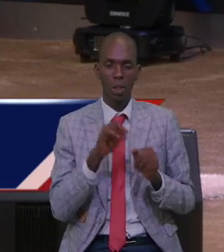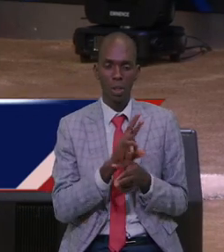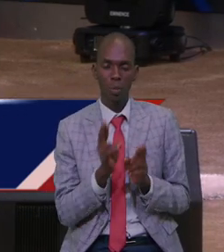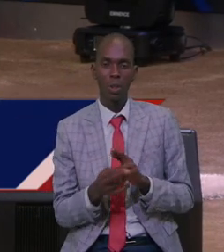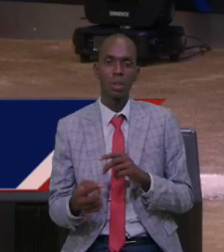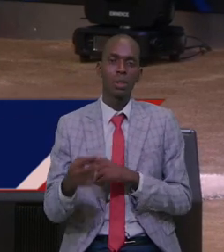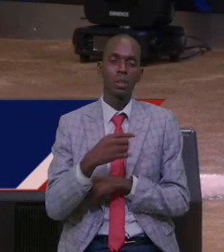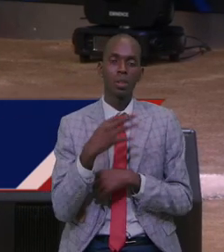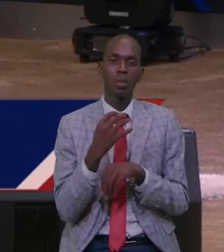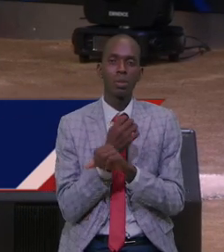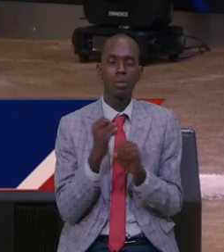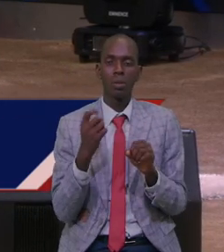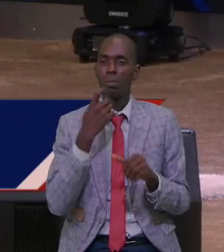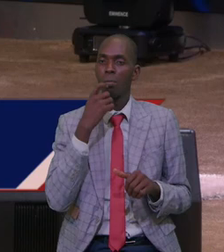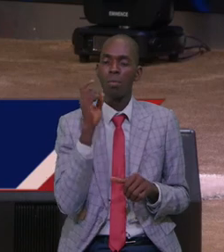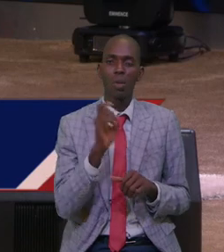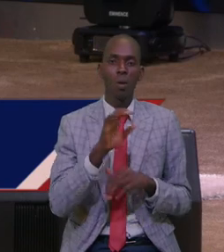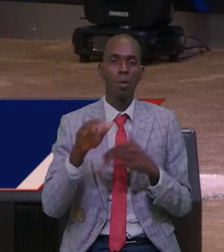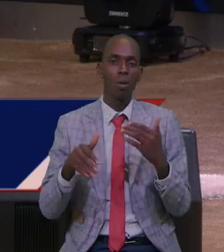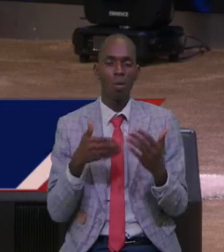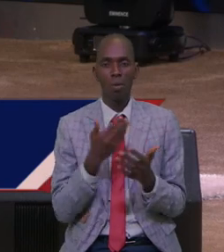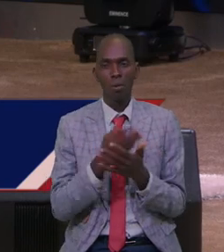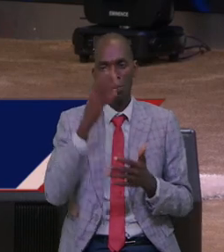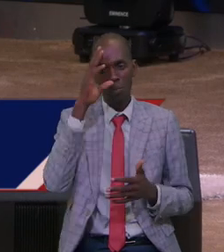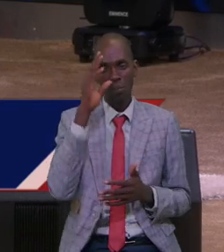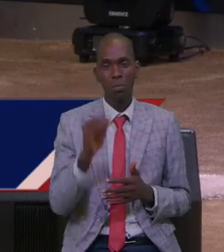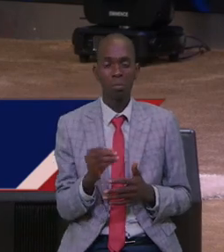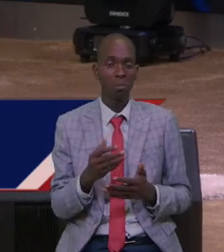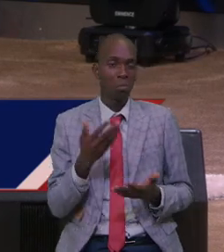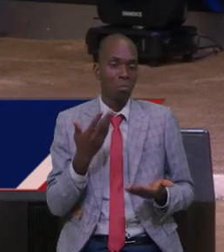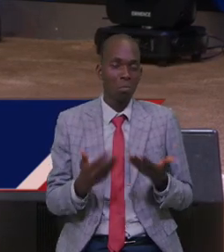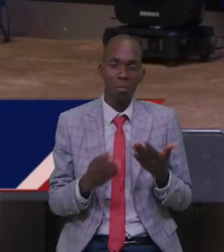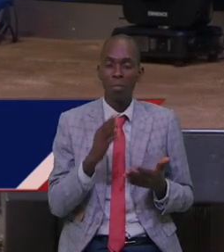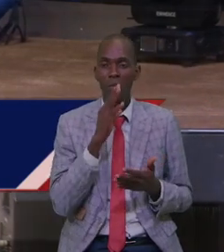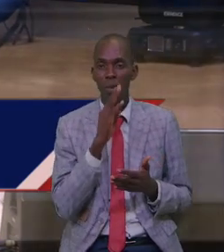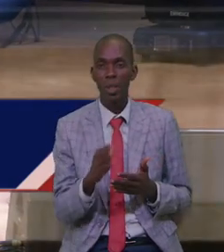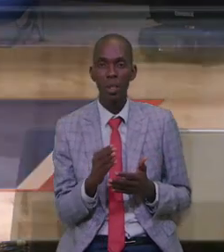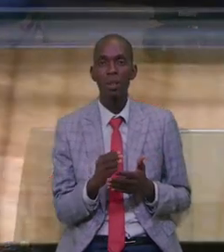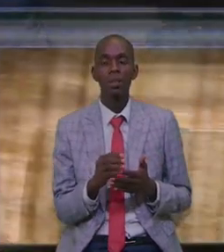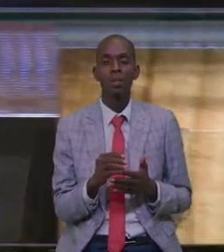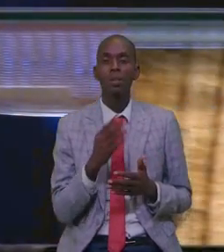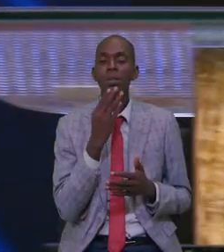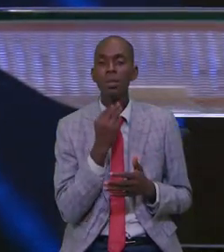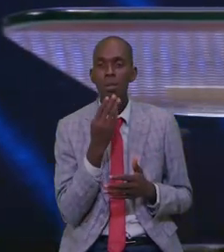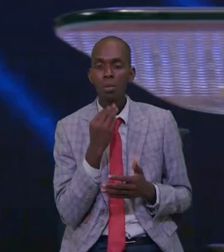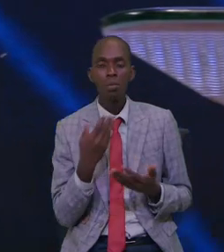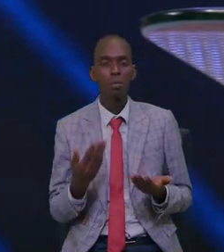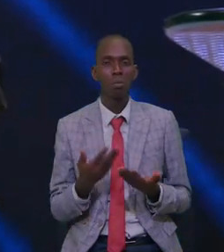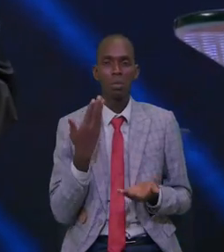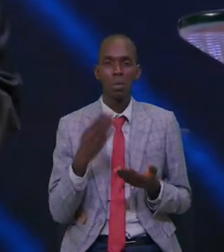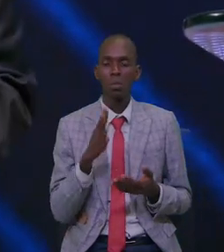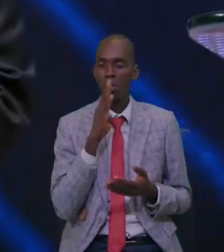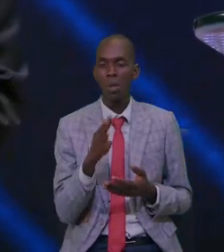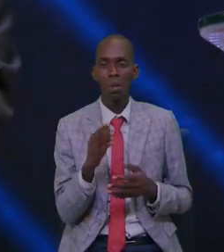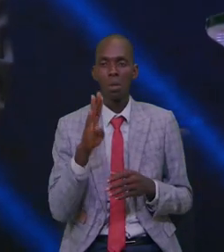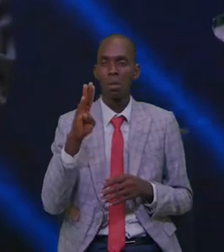but now commandeth all men, whether they're in Babylon, whether they're Media, whether they're in